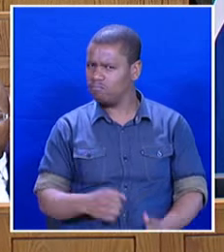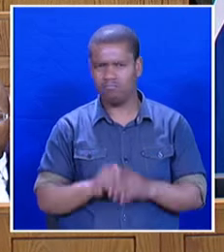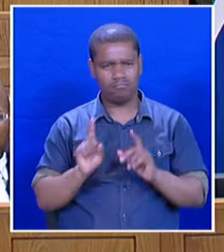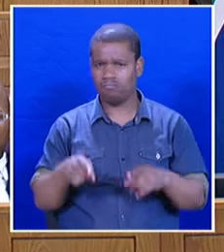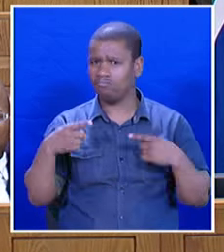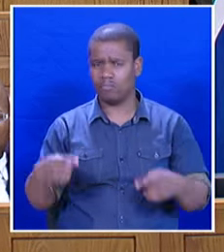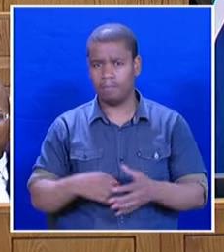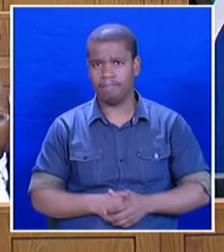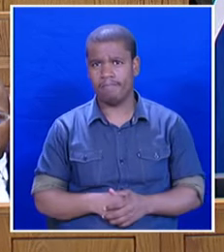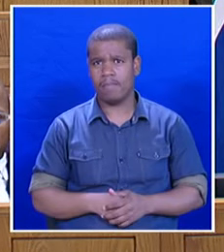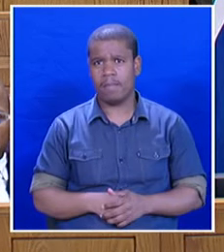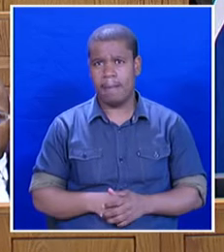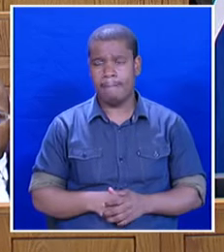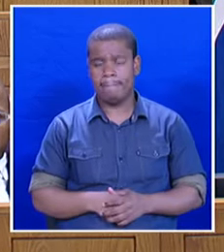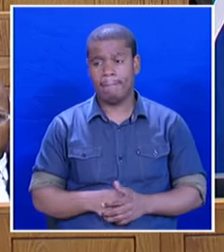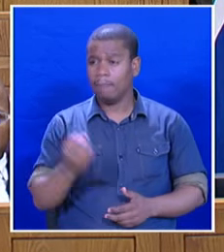Honourable Van Lingen,